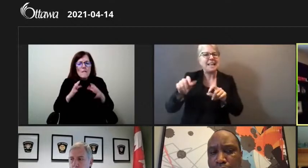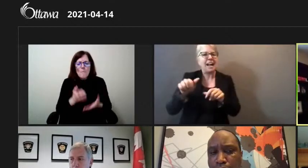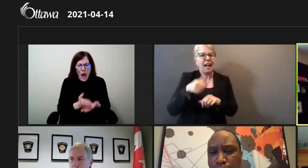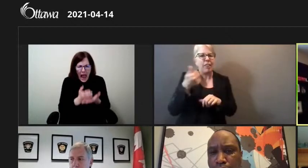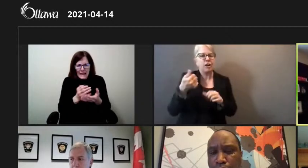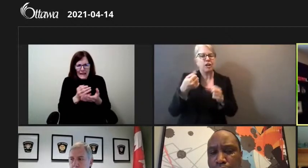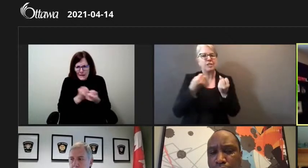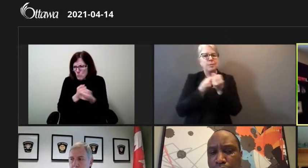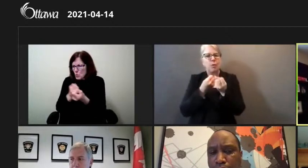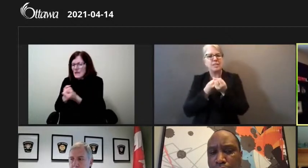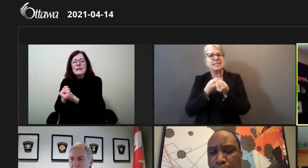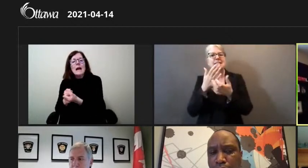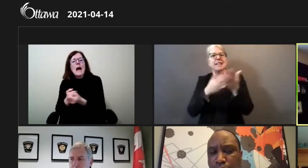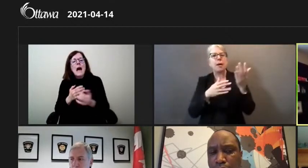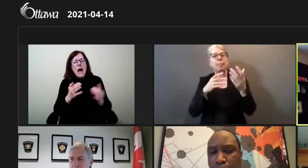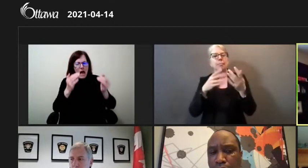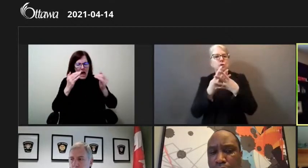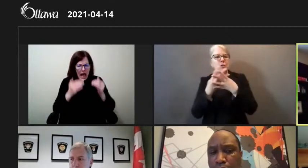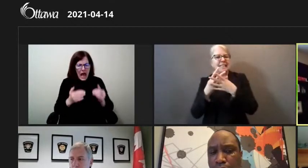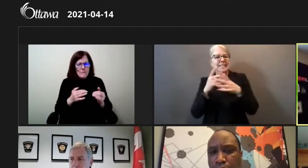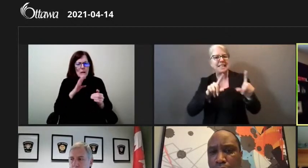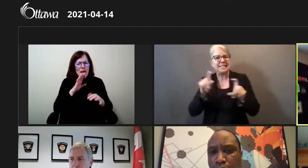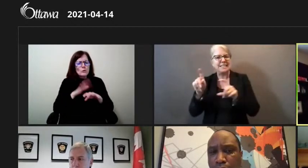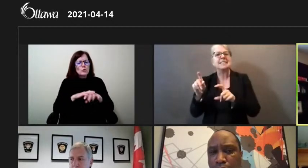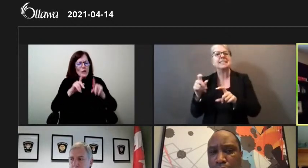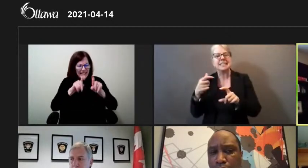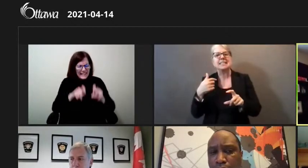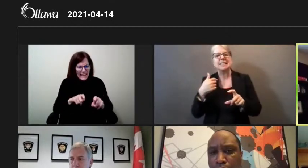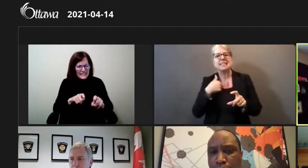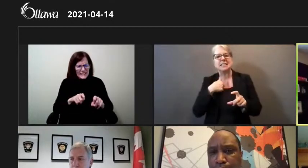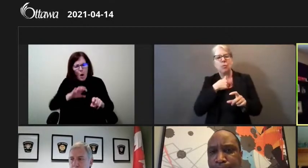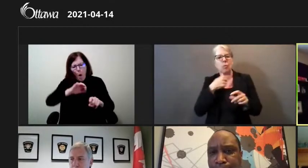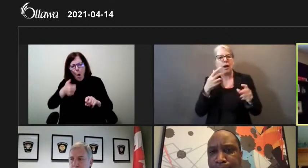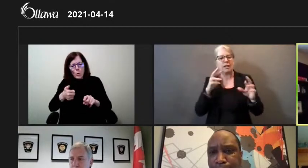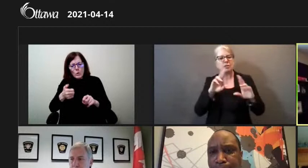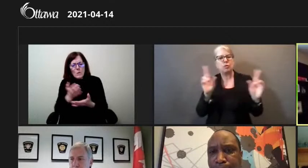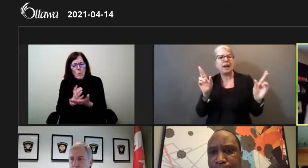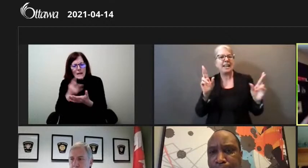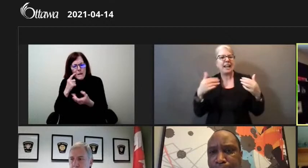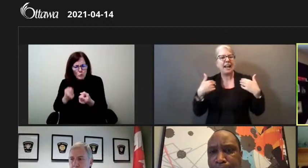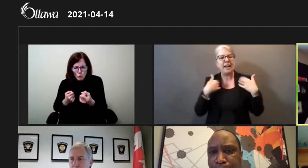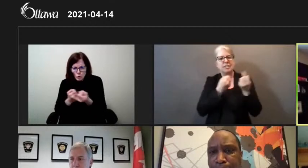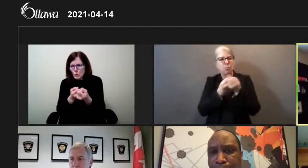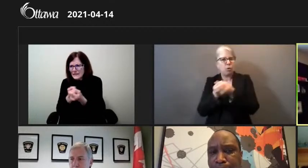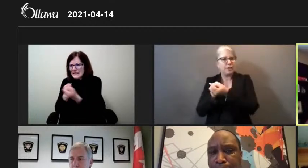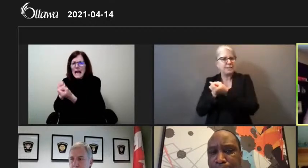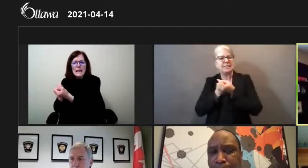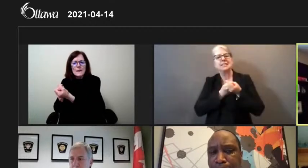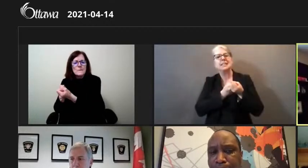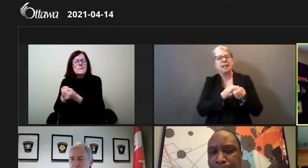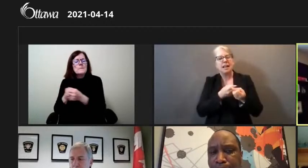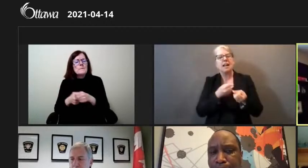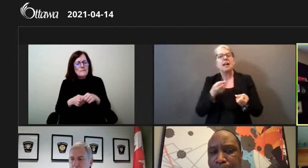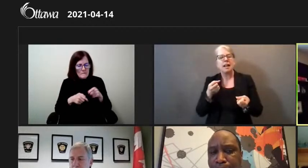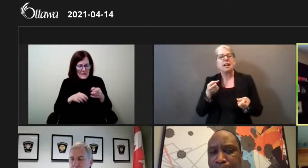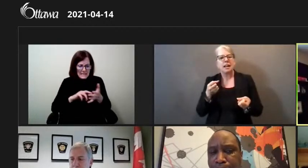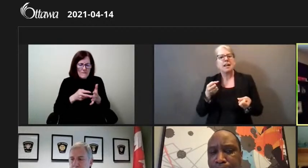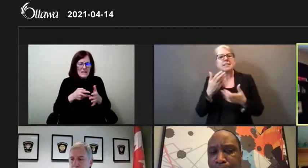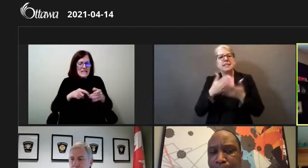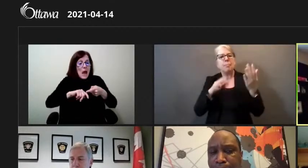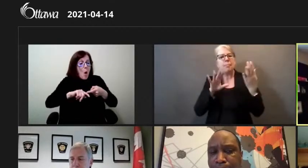the testing initiatives that we've had, we've wanted to have wraparound supports. And I think some of the feedback that we've